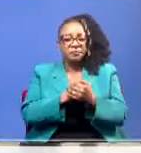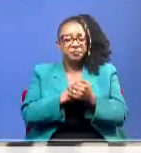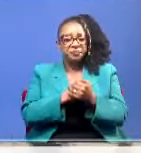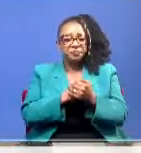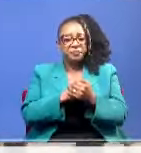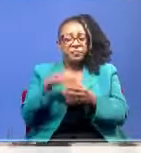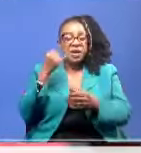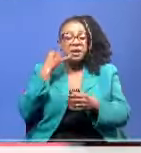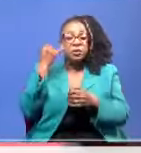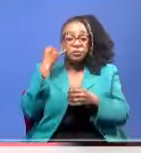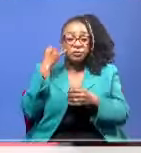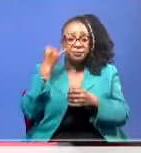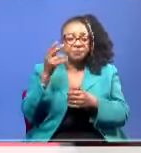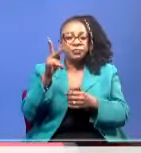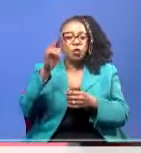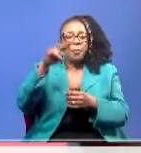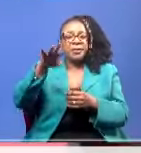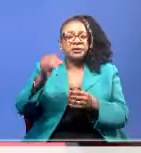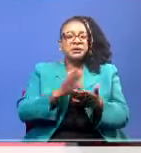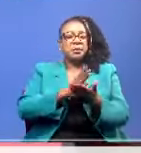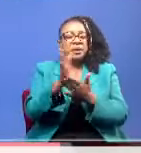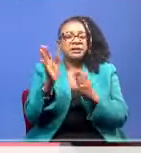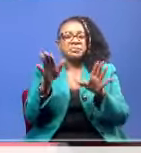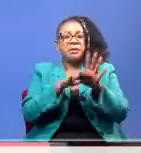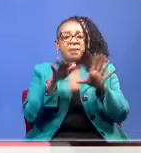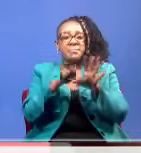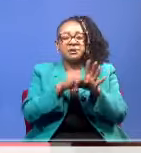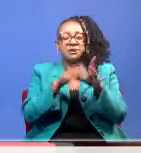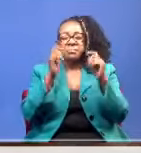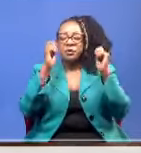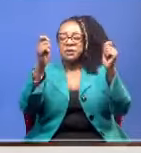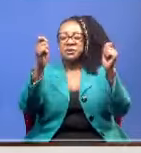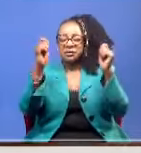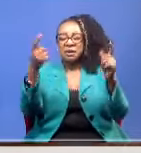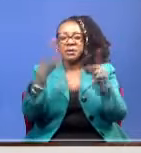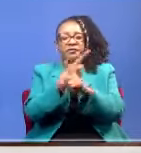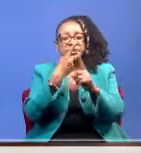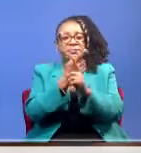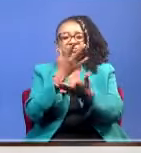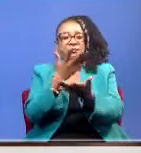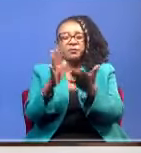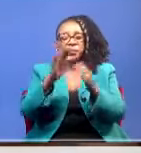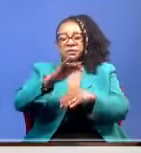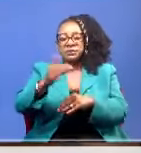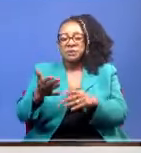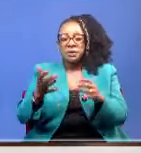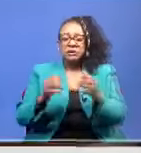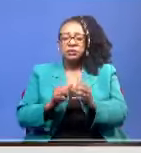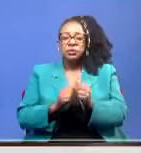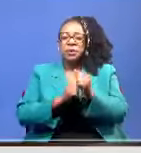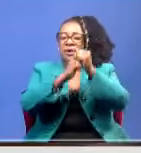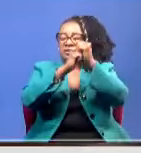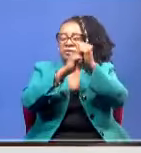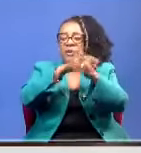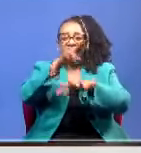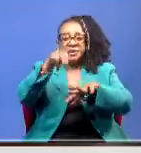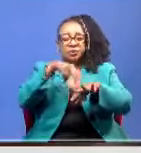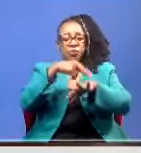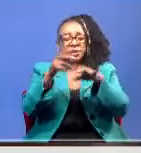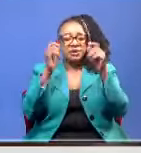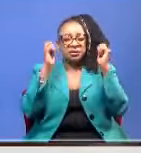In Nakuru, KUPPET branch members protested in different parts of the town in solidarity of the nationwide strike.